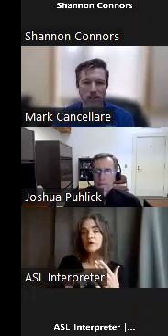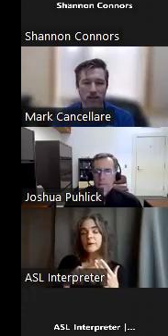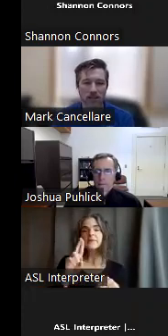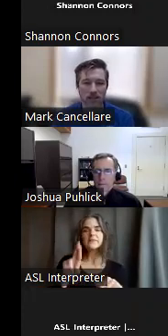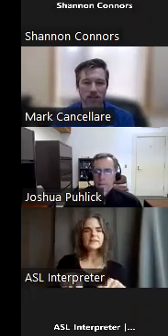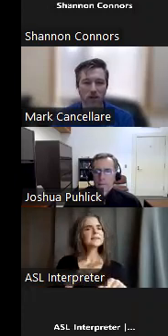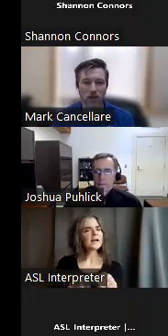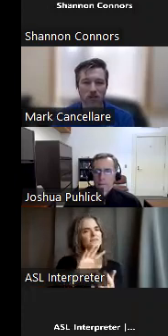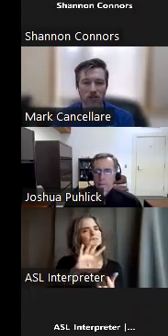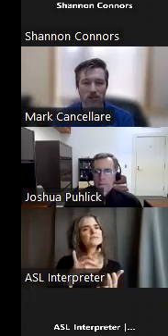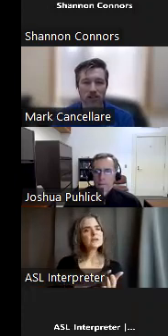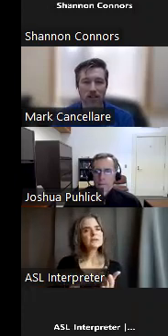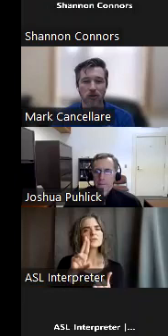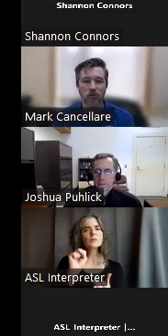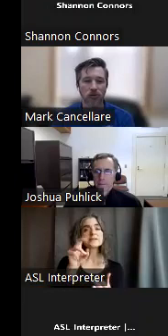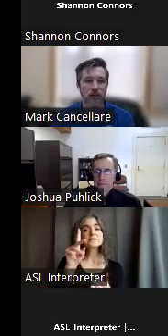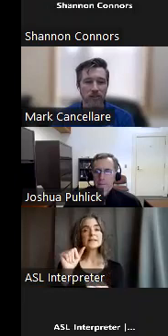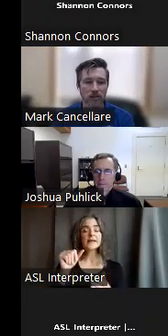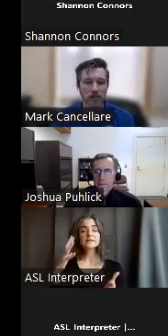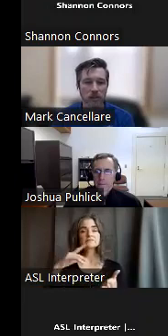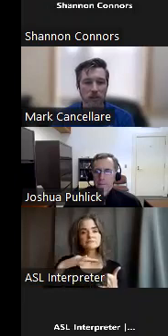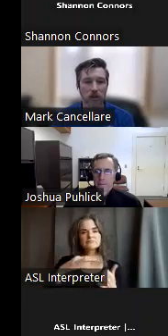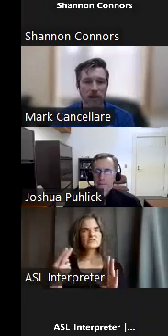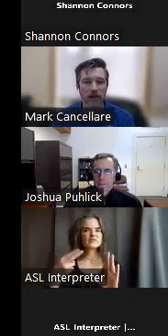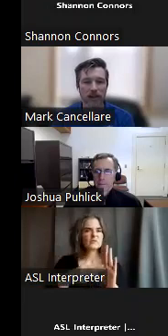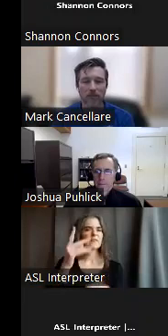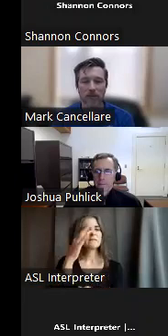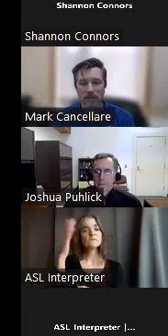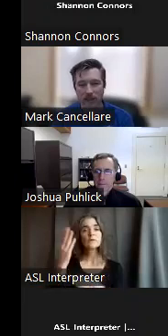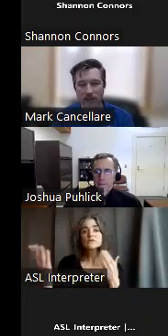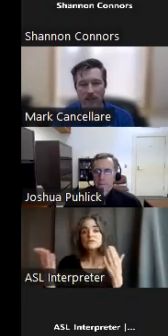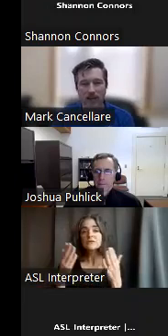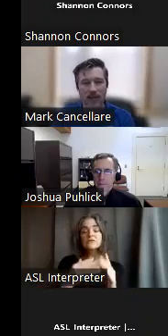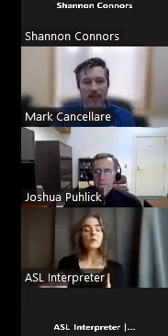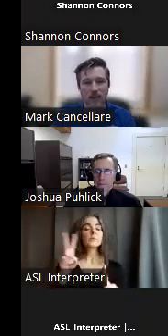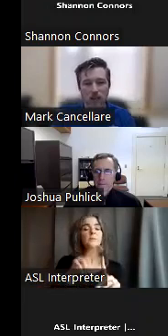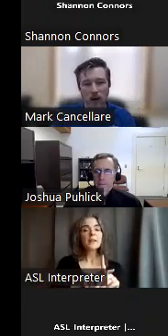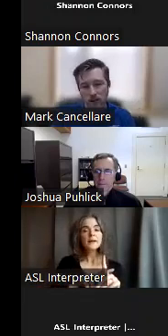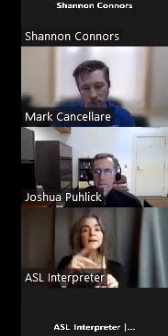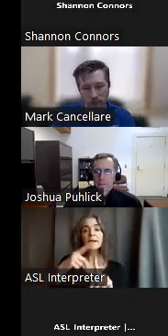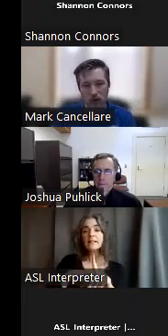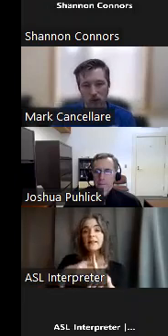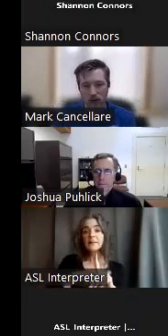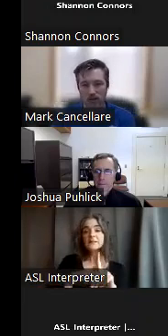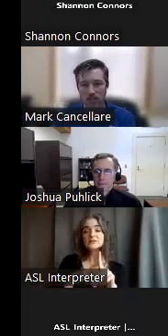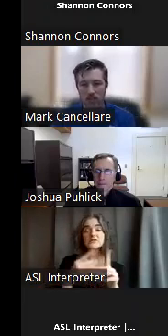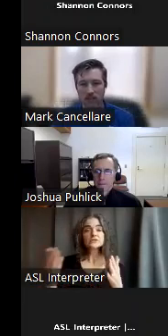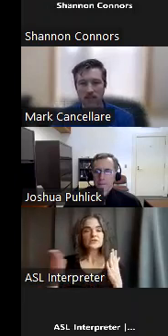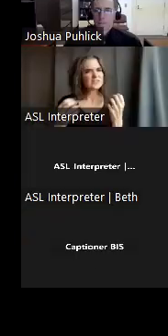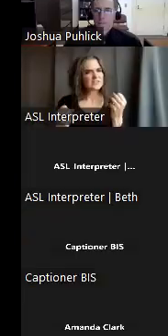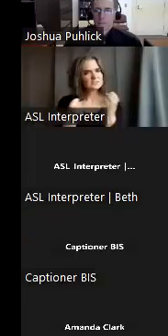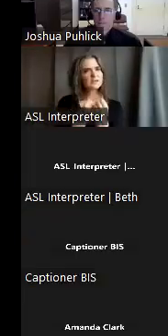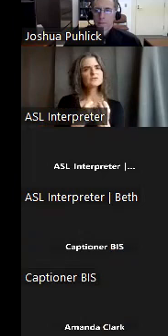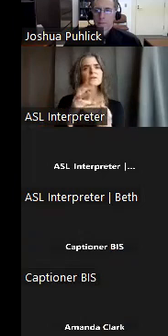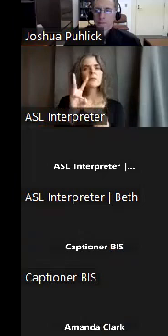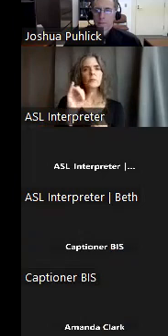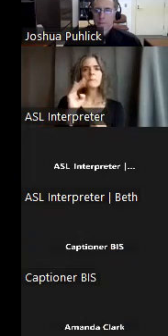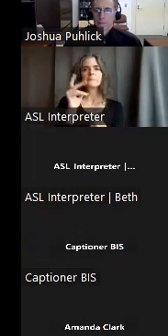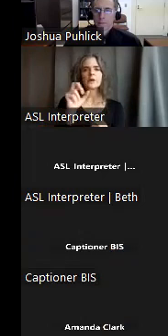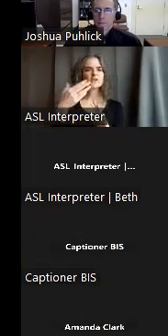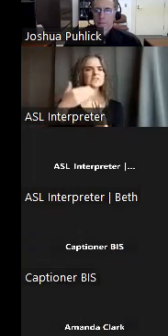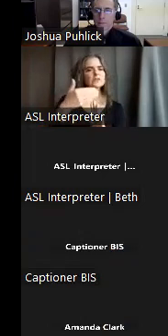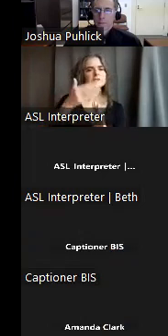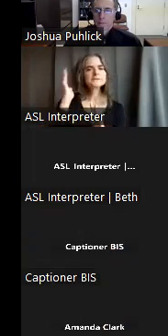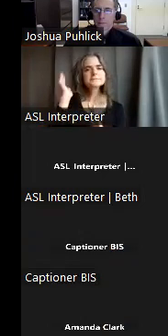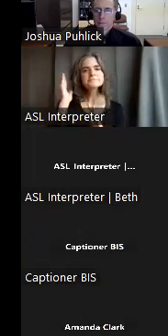joining the USDA Forest Service and Northern Institute of Applied Climate Science in sponsoring this webinar series.